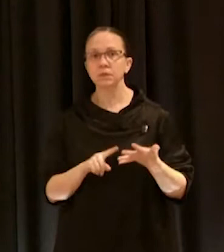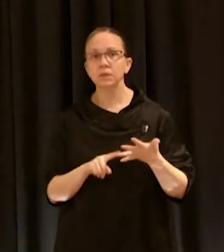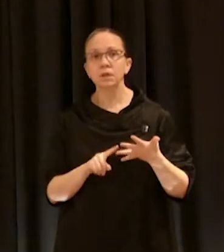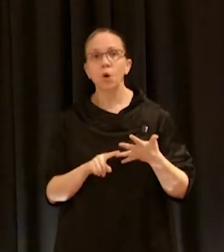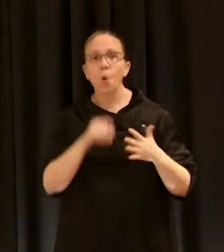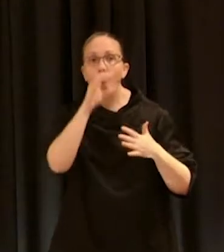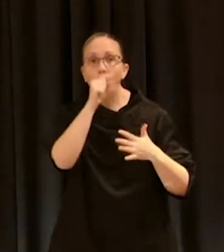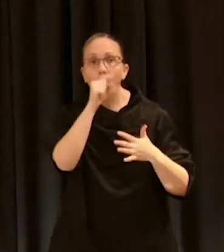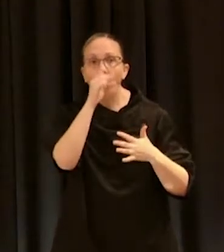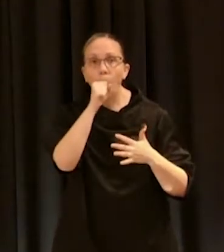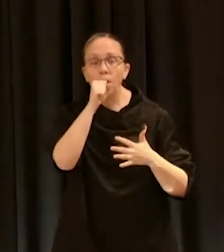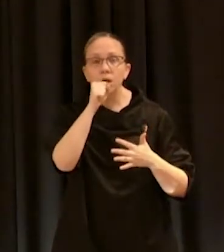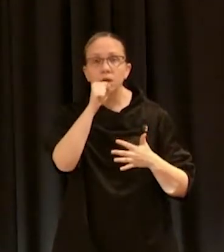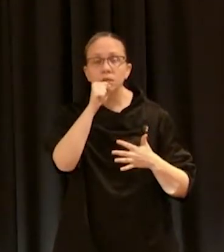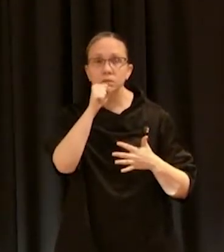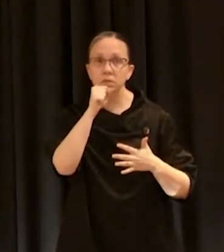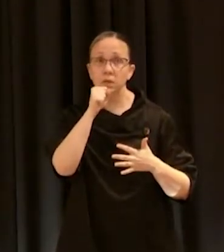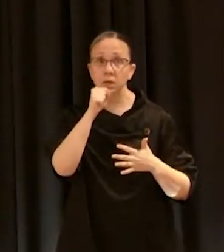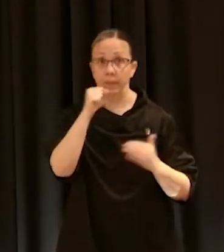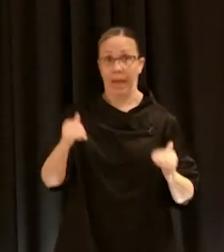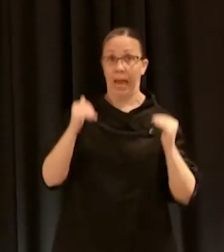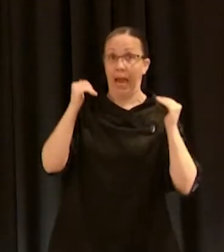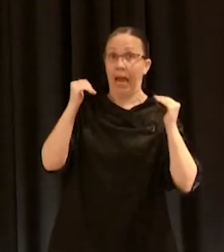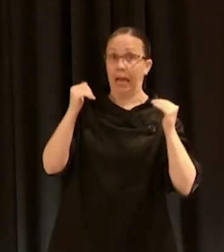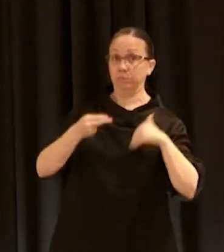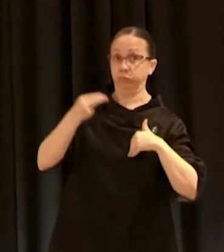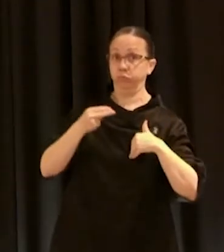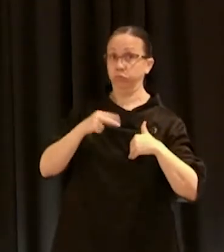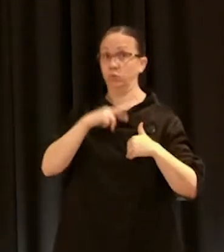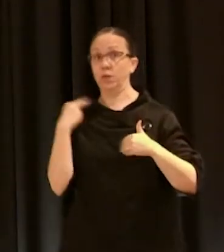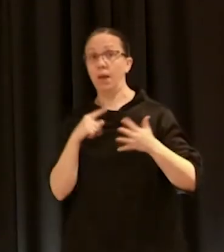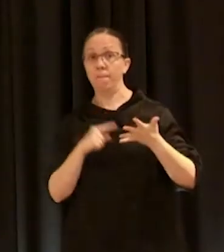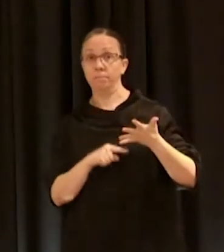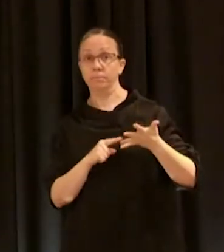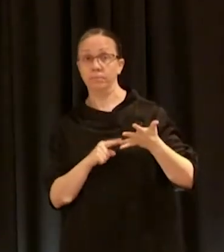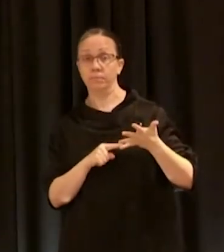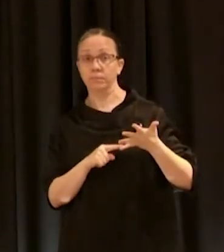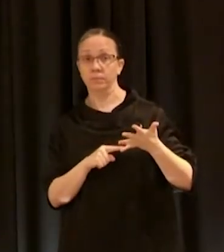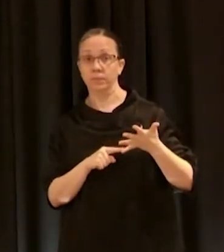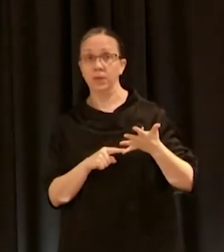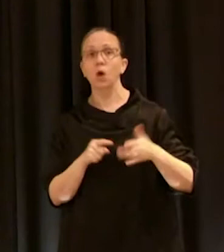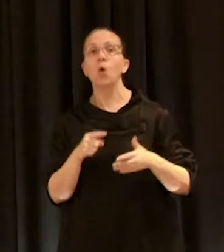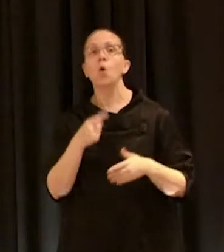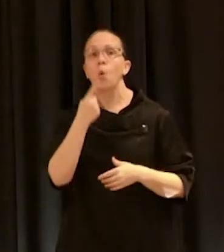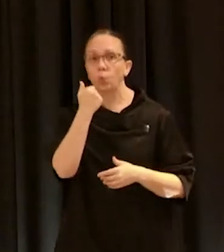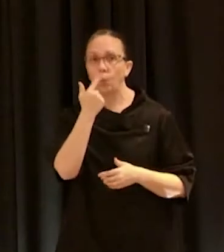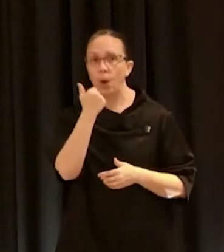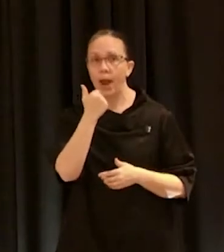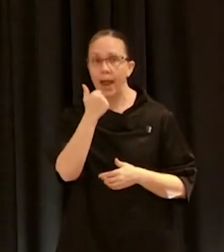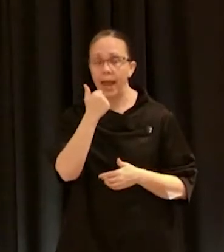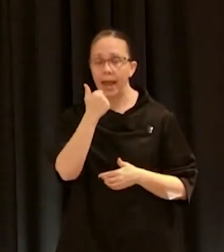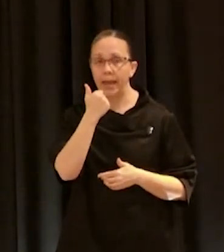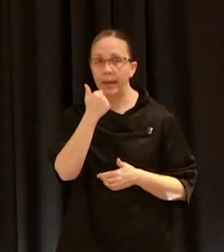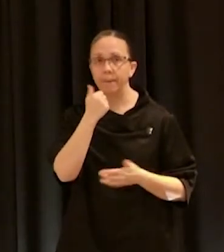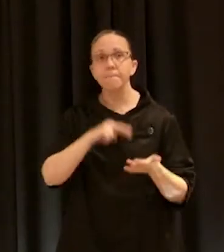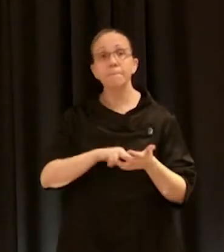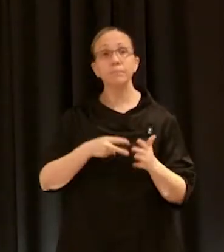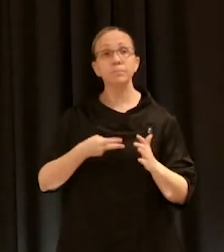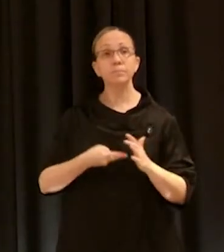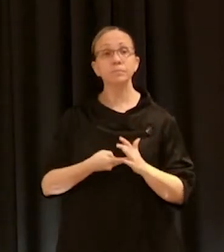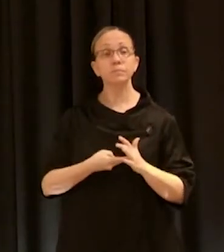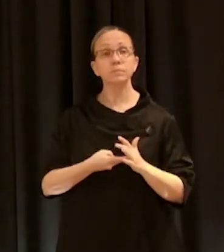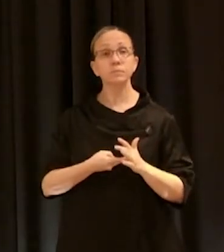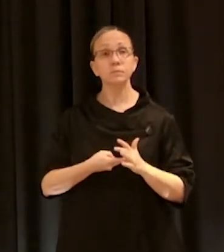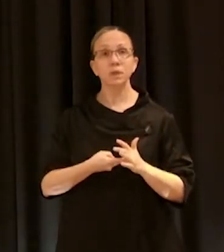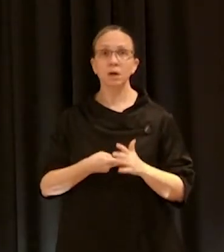You'd have the orange level. Now, that'd be a high risk. But then the fifth level was called the red level. And the red level meant that